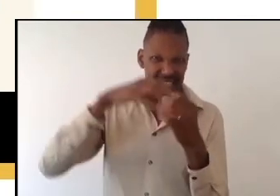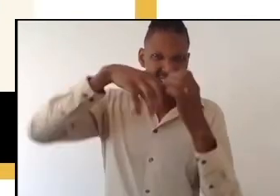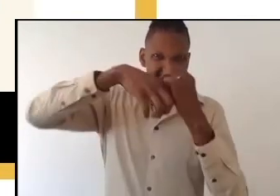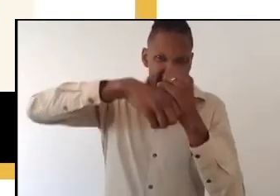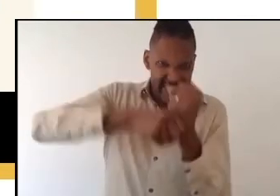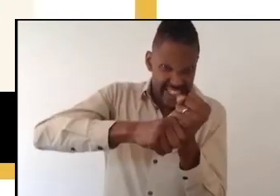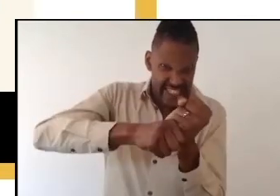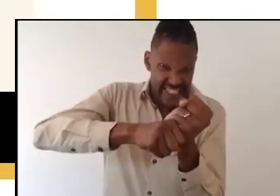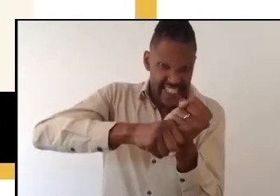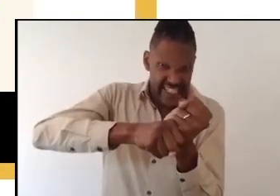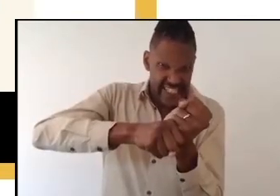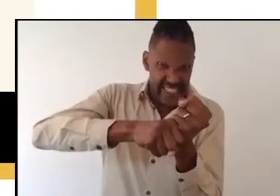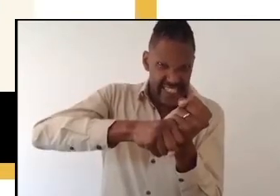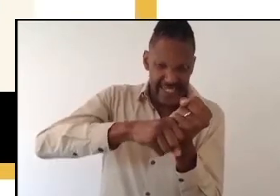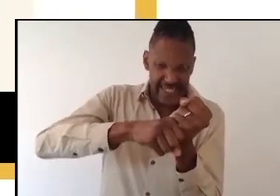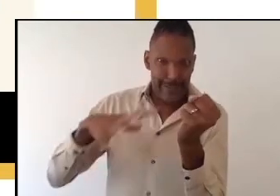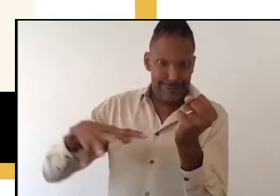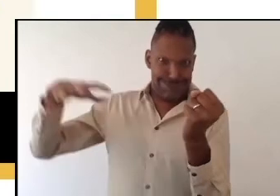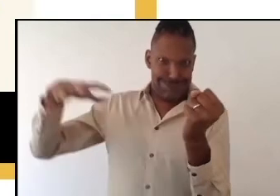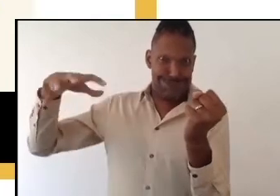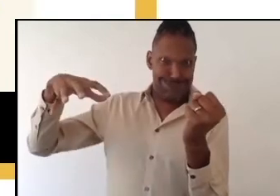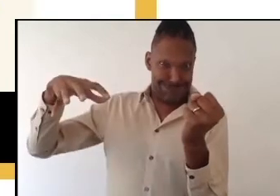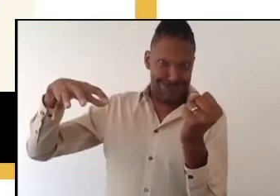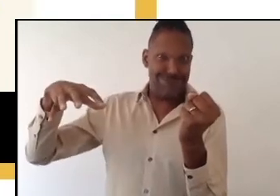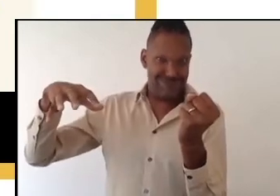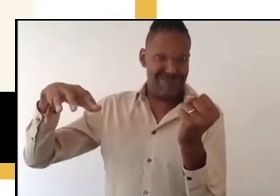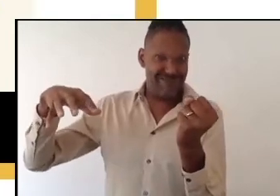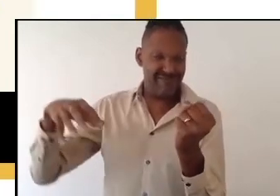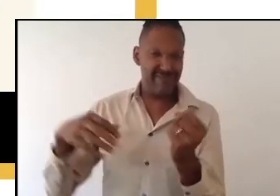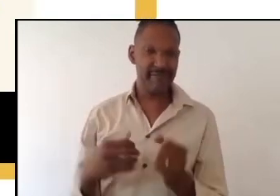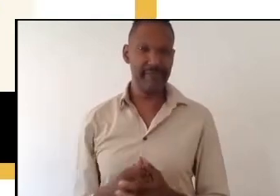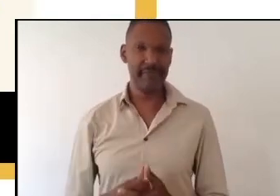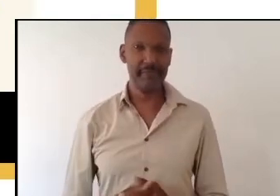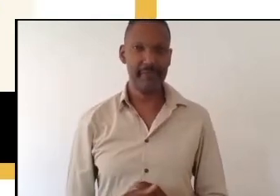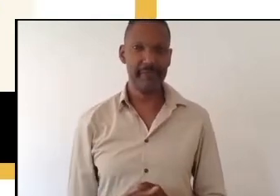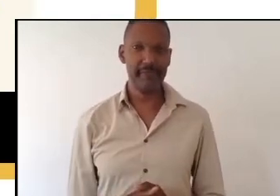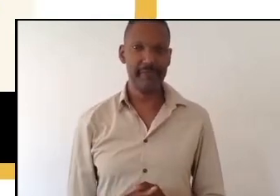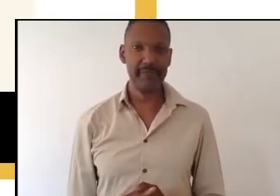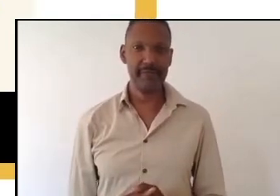and feel the air push back at you as you squeeze.